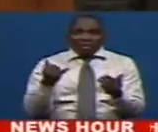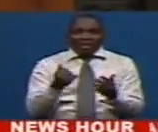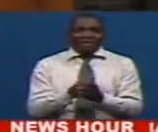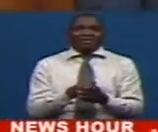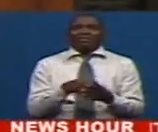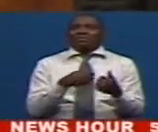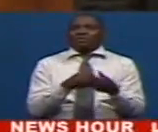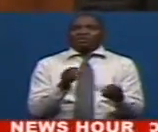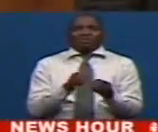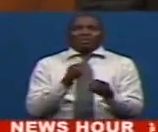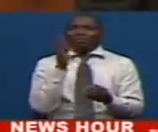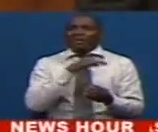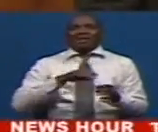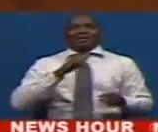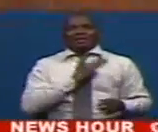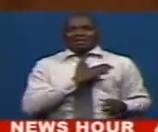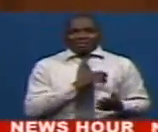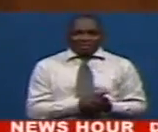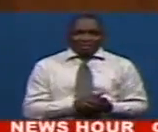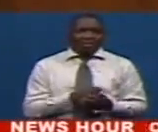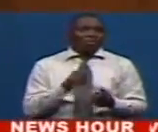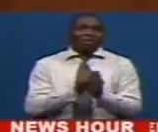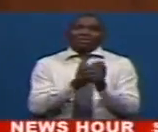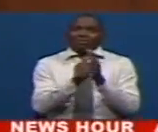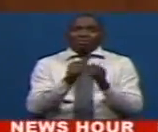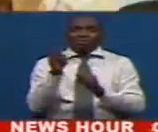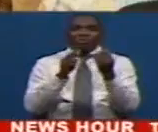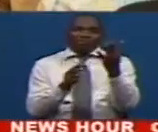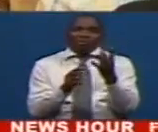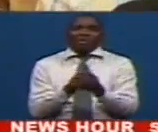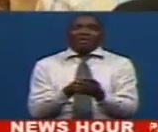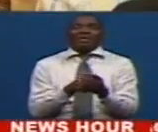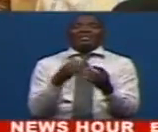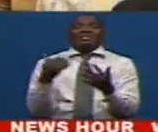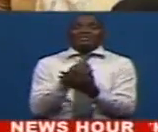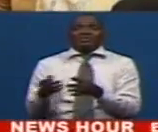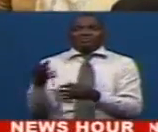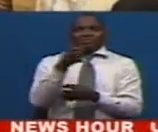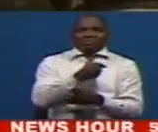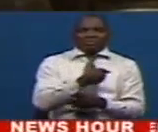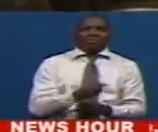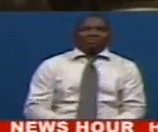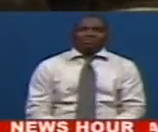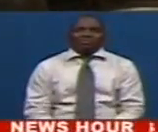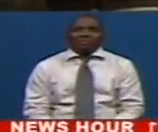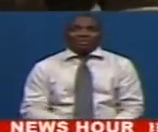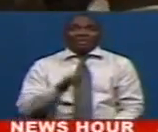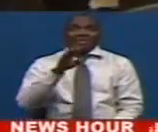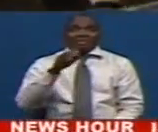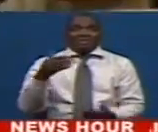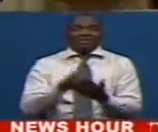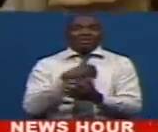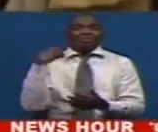grounds of gross misconduct and incompetence. These four persons are therefore filling their vacant positions at the EC.